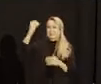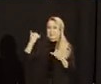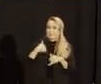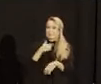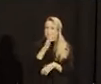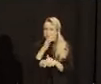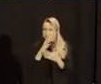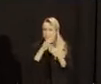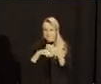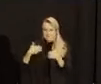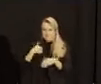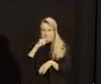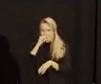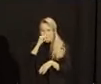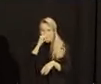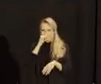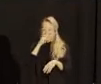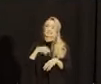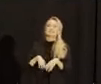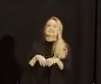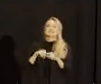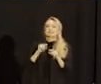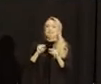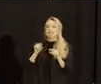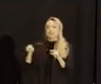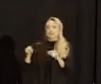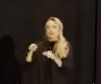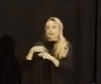room probably texting his friends on his phone about how bored he is.